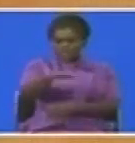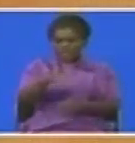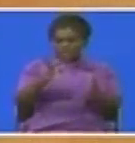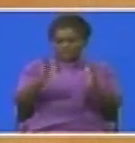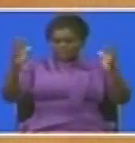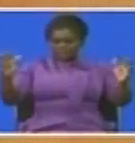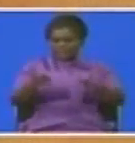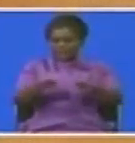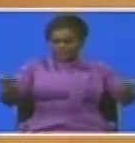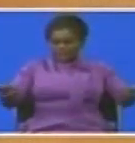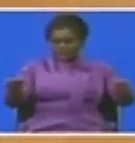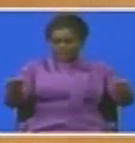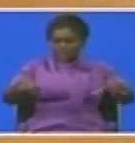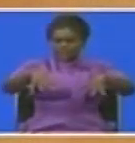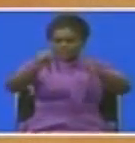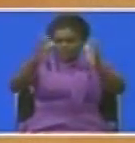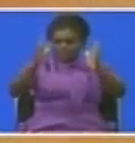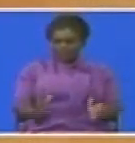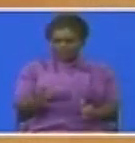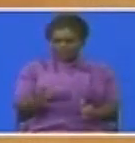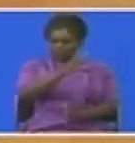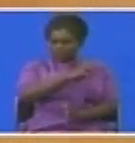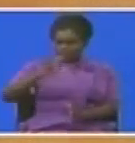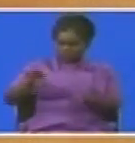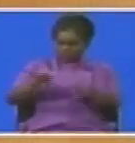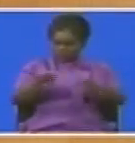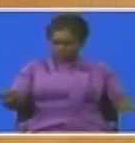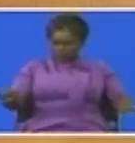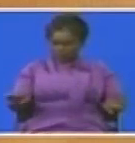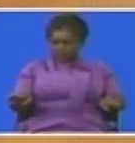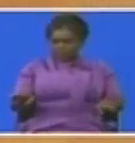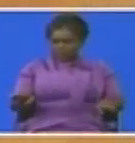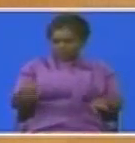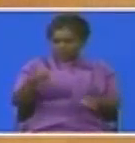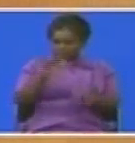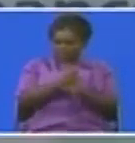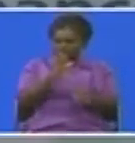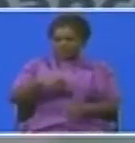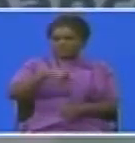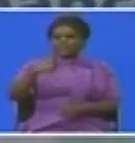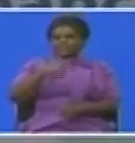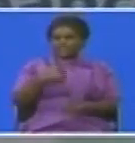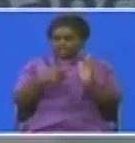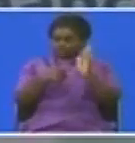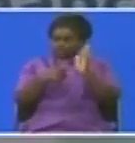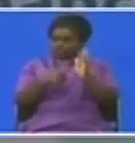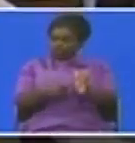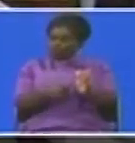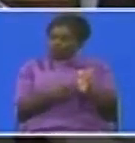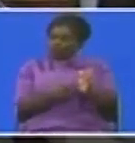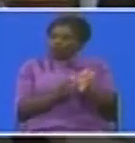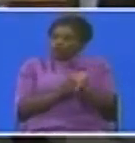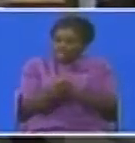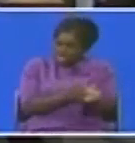maeneo makubwa ya shamba. Kwa mujibu wa mwenyekiti wa Tume ya Ardhi nchini Mohamed Swazuri, wawekezaji wengi wa kigeni wameonyesha